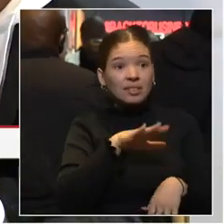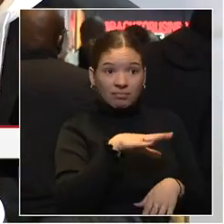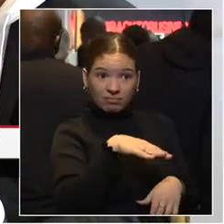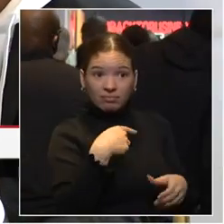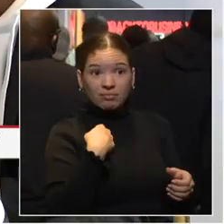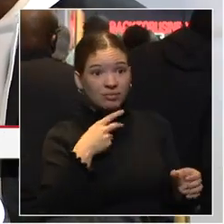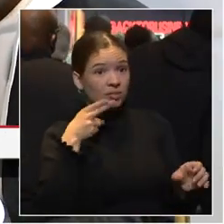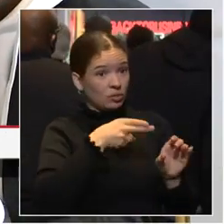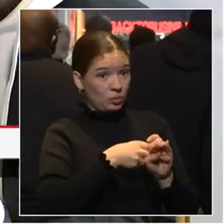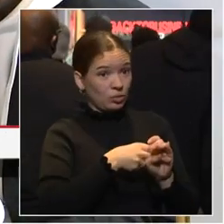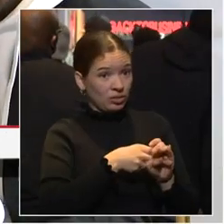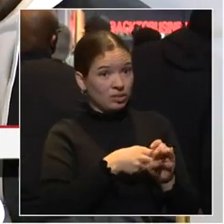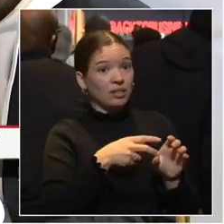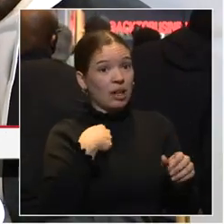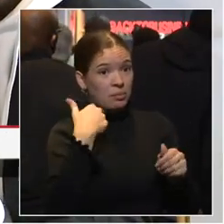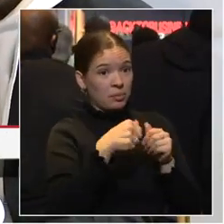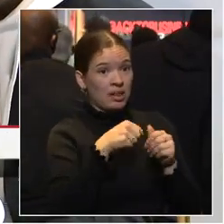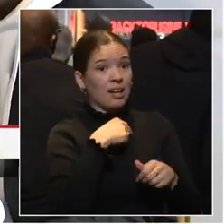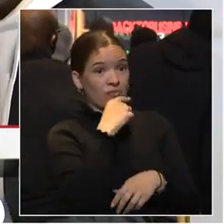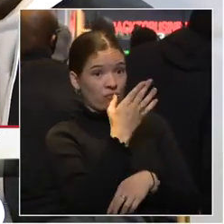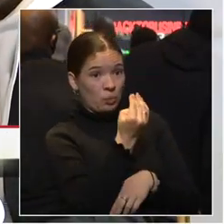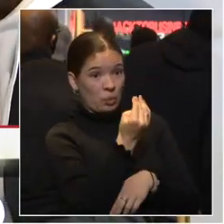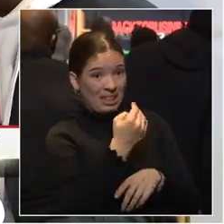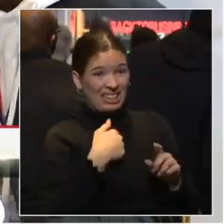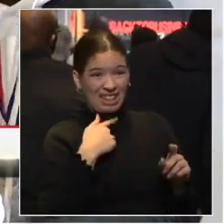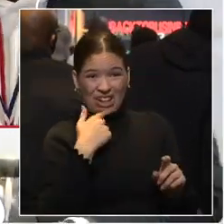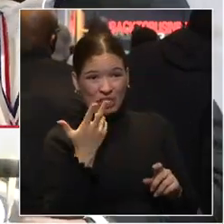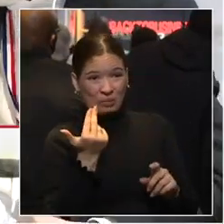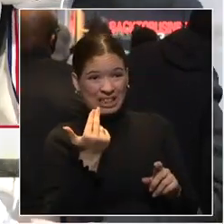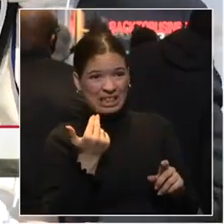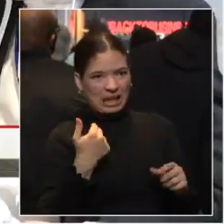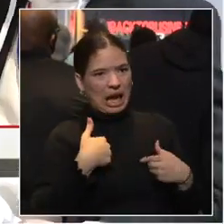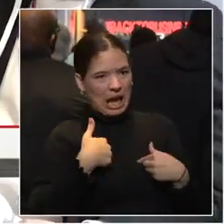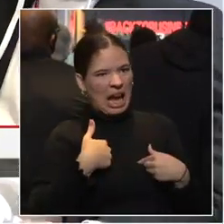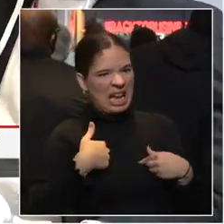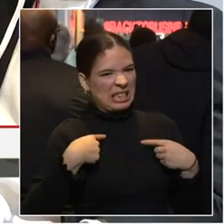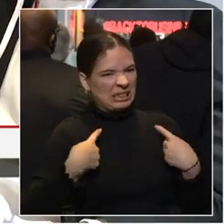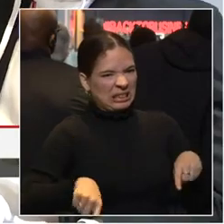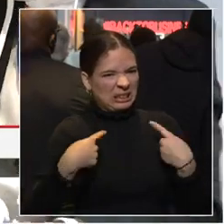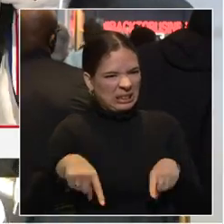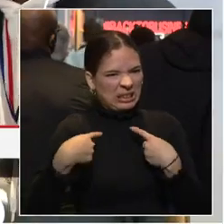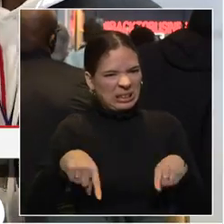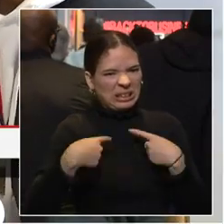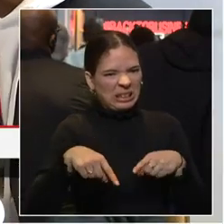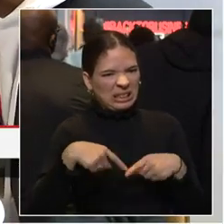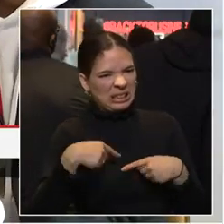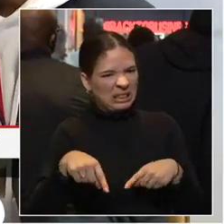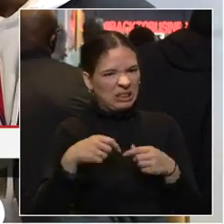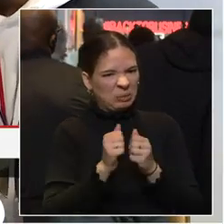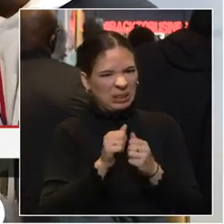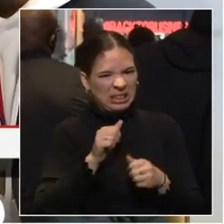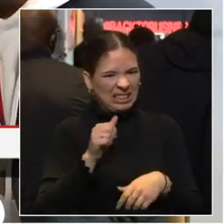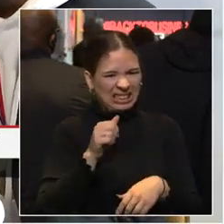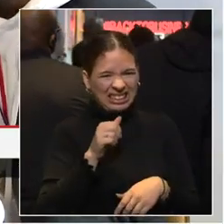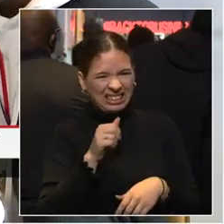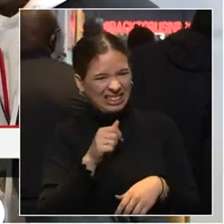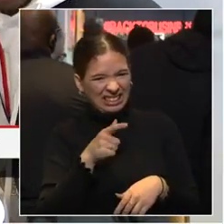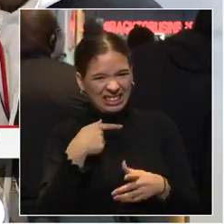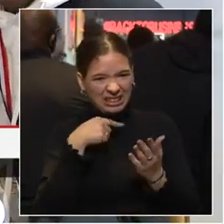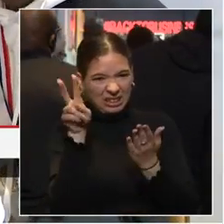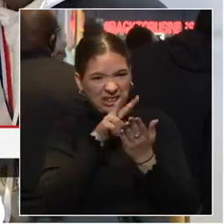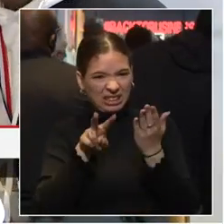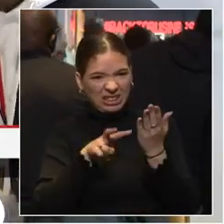at 13 I was like a debate student. So just give me 30 seconds of notes and I'm ready to